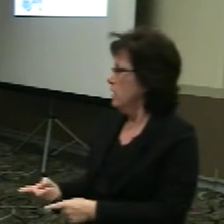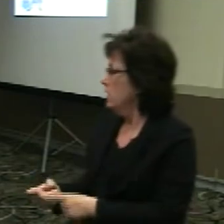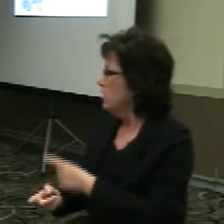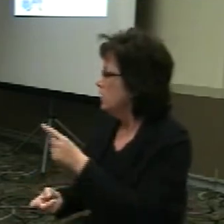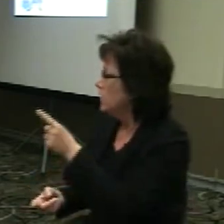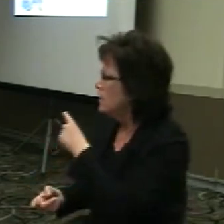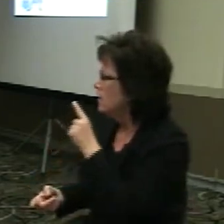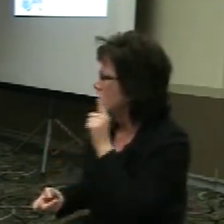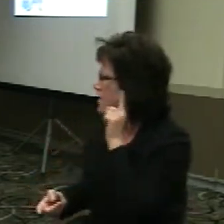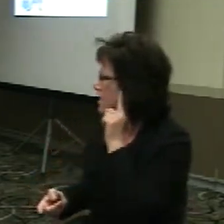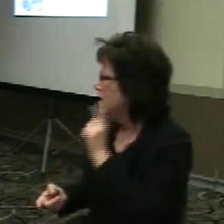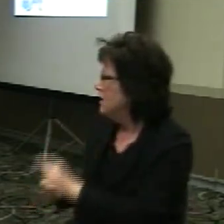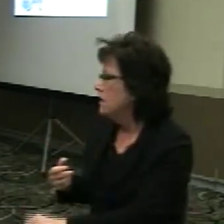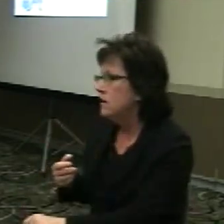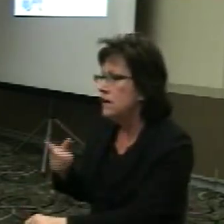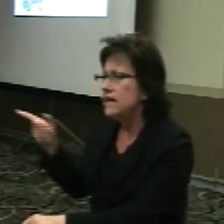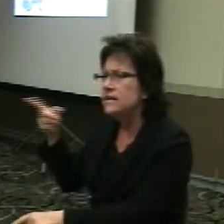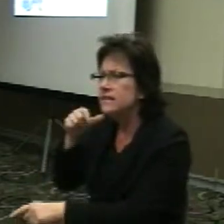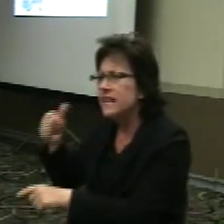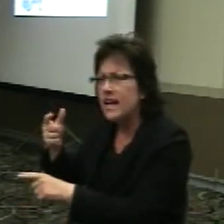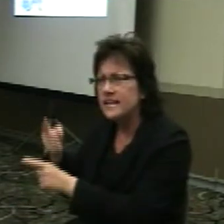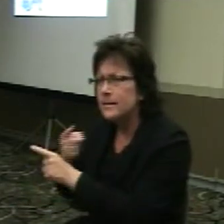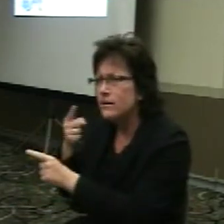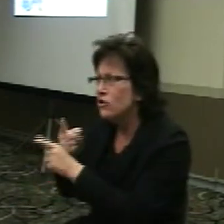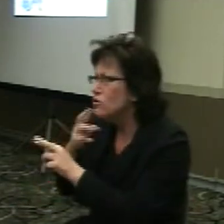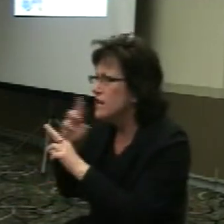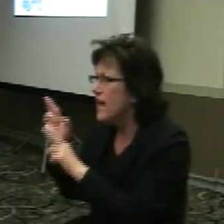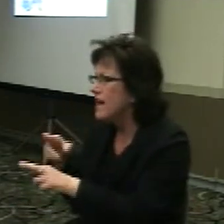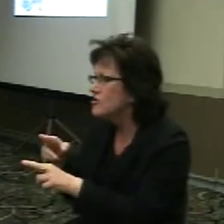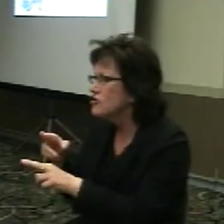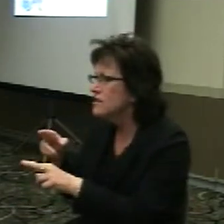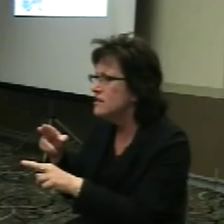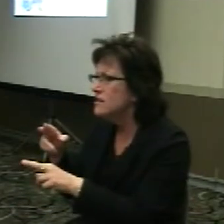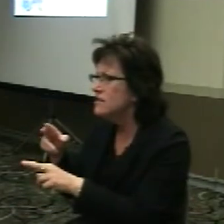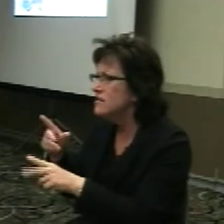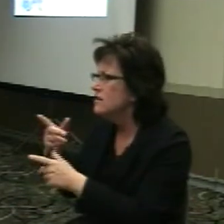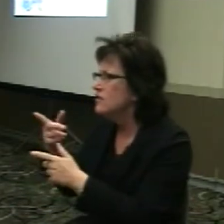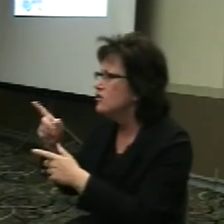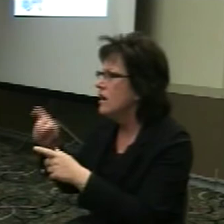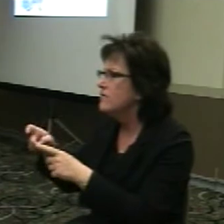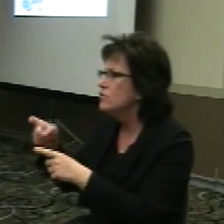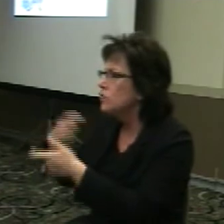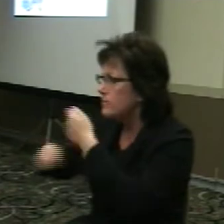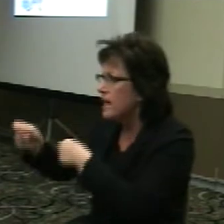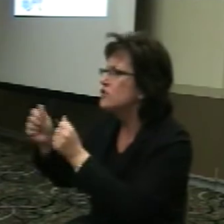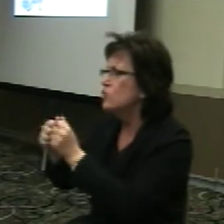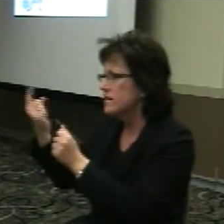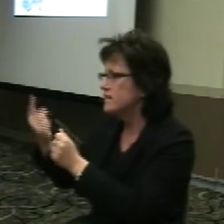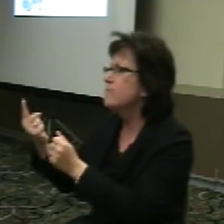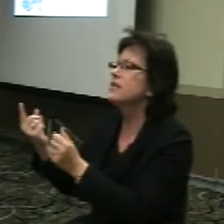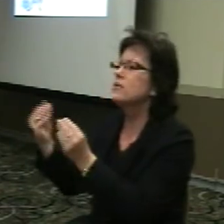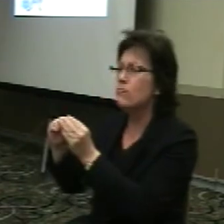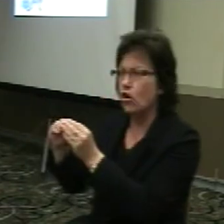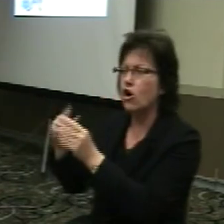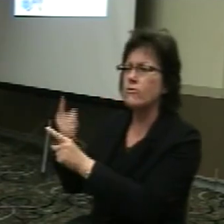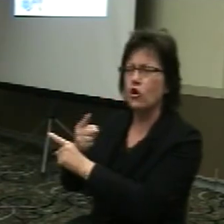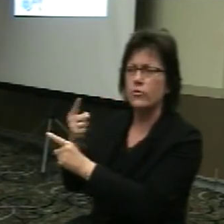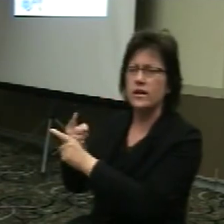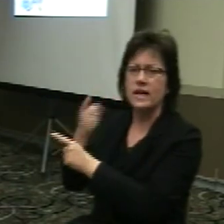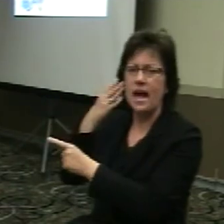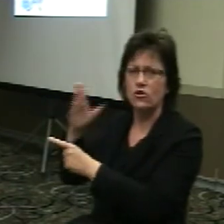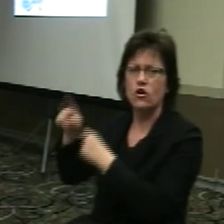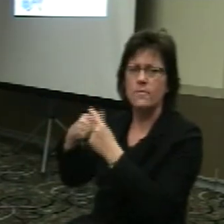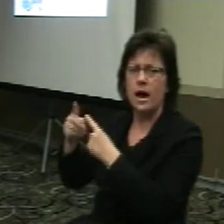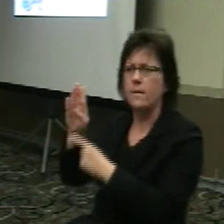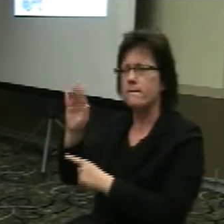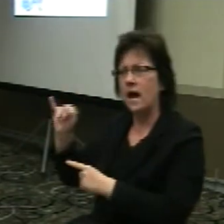The goal for that should be not to replace the behavior with something more appropriate. Like, I don't know about